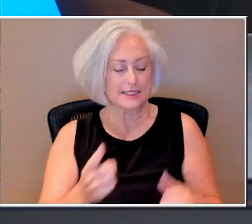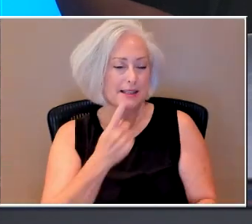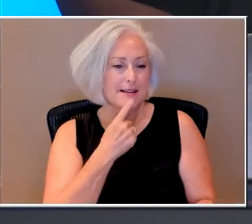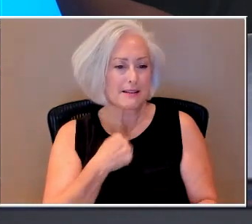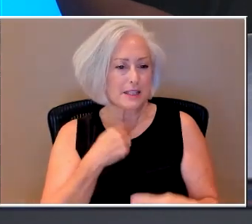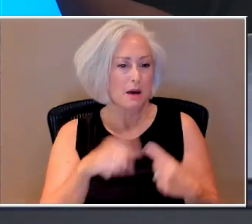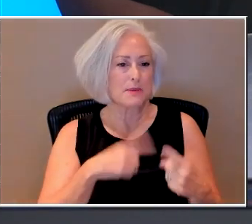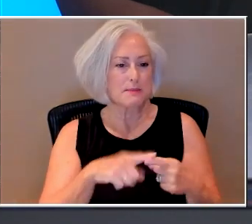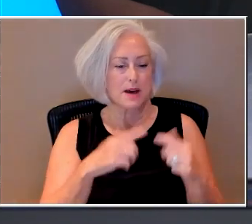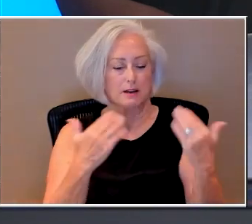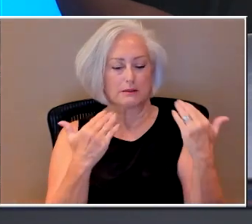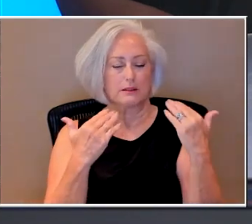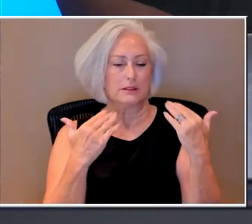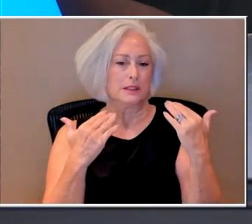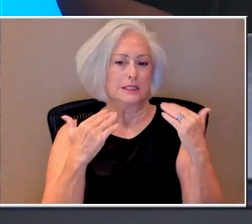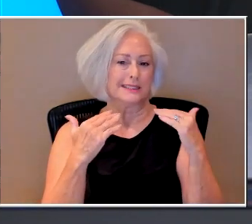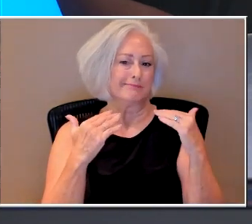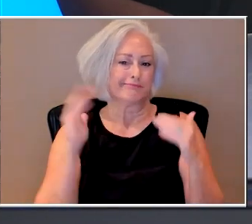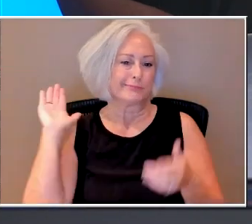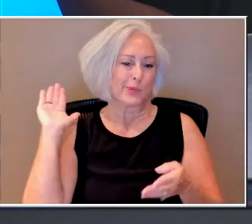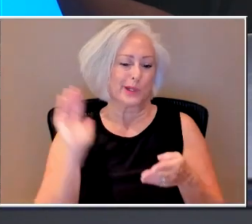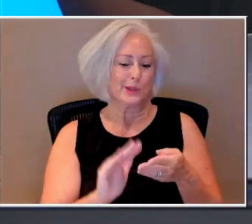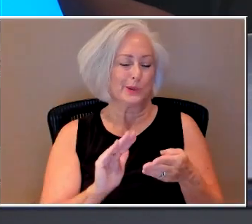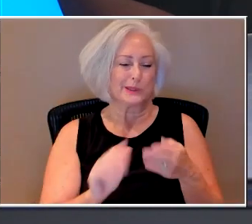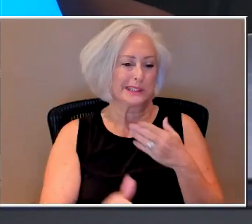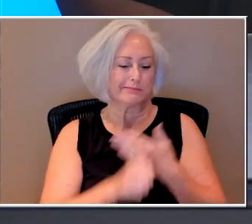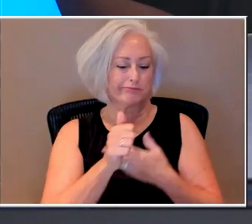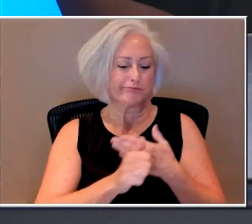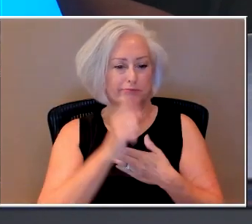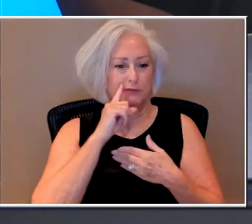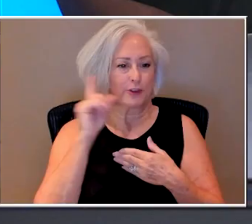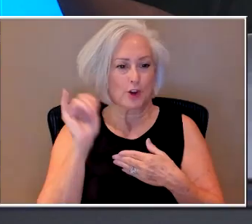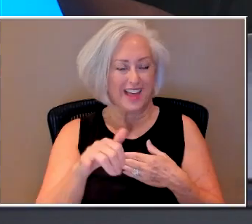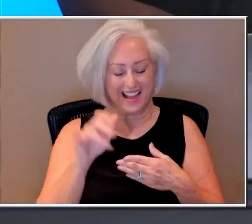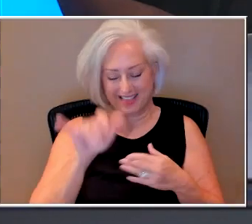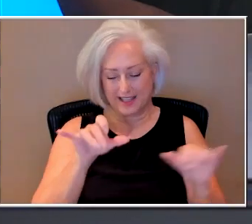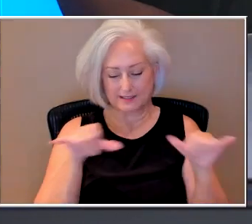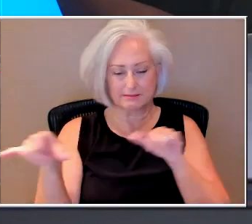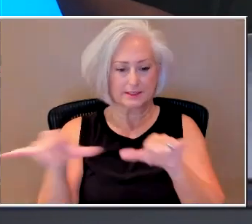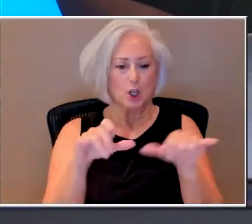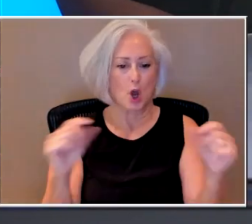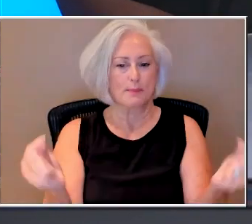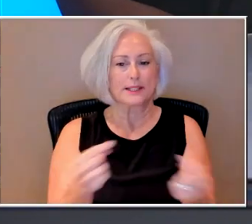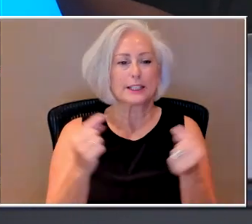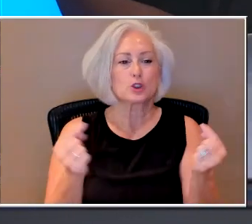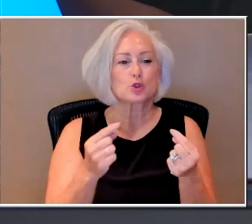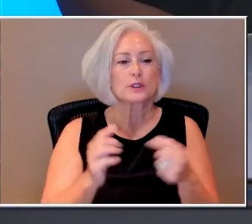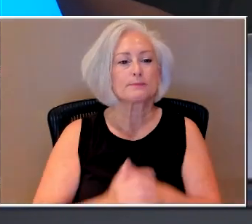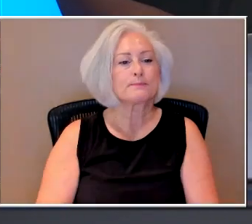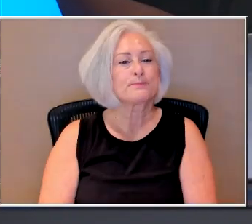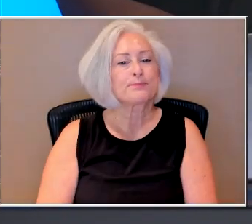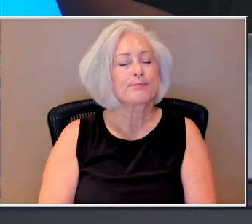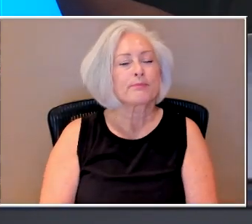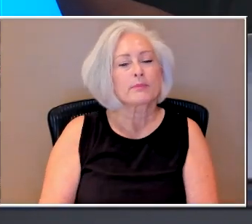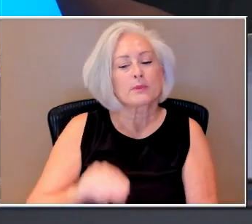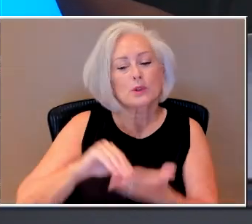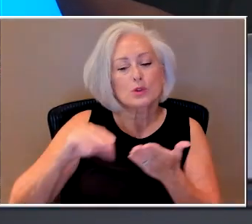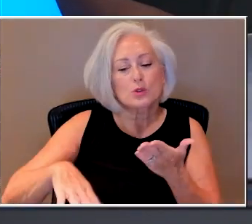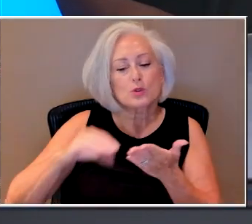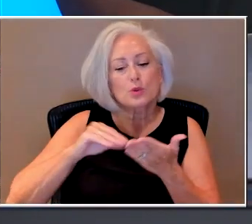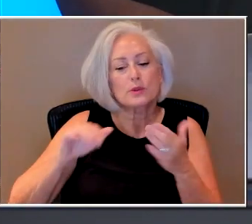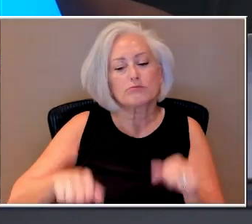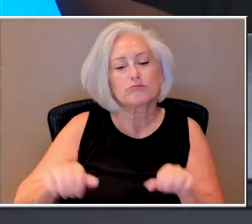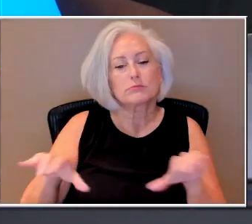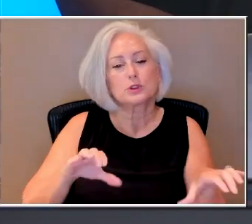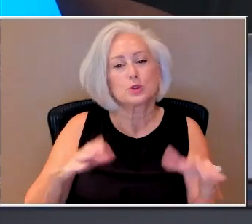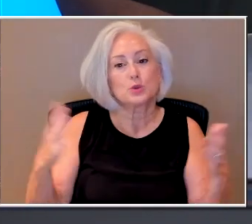risk for that, because that is a big concern, because we know it's such a common injury. What can students do, and just anybody